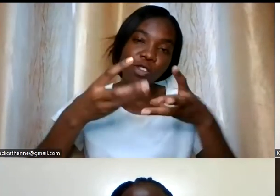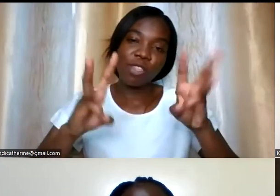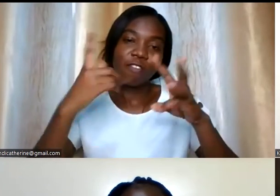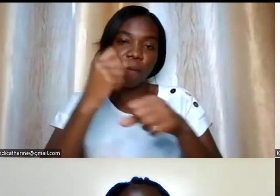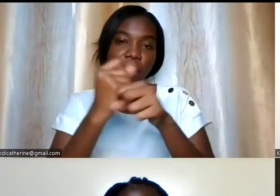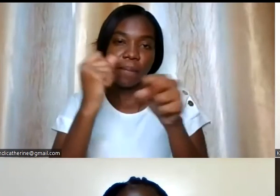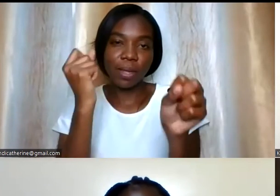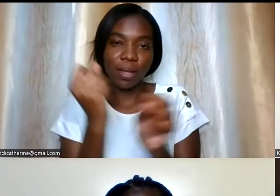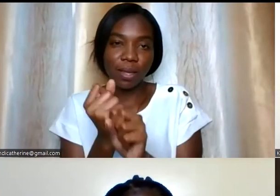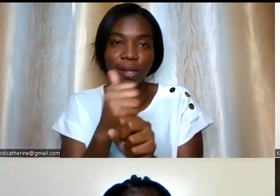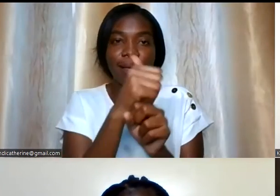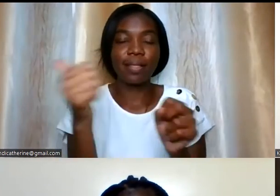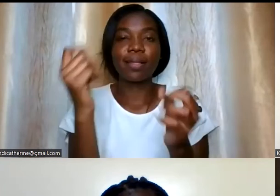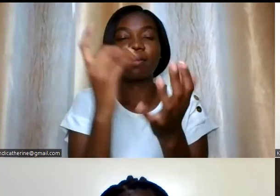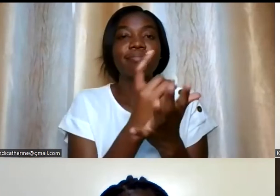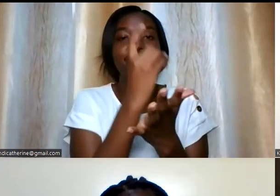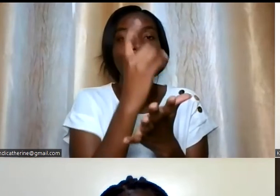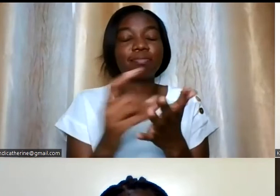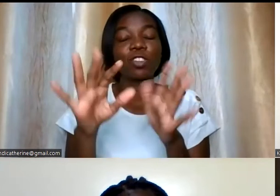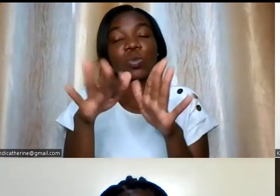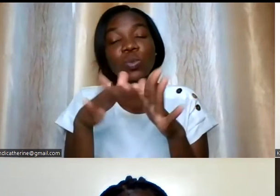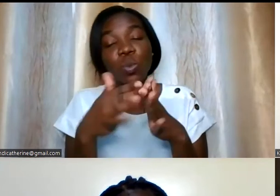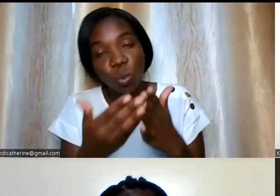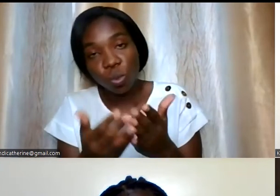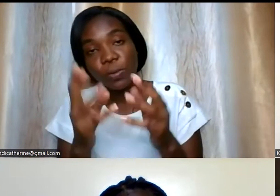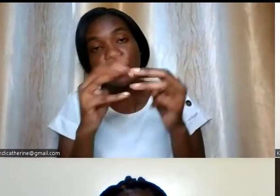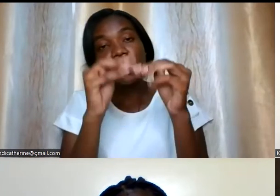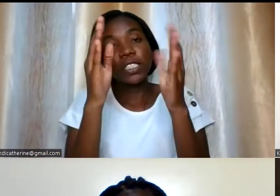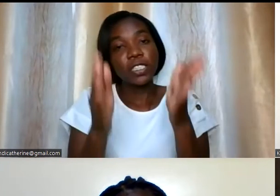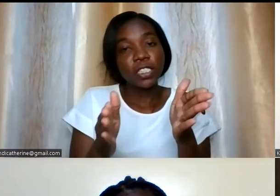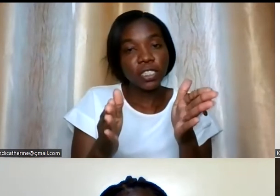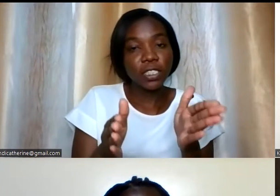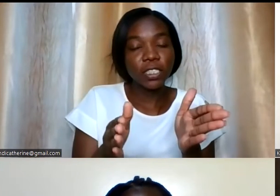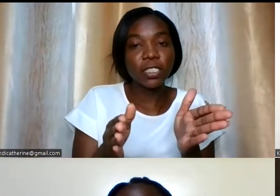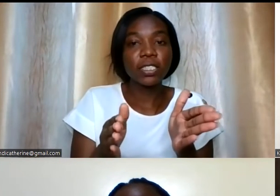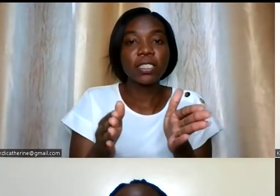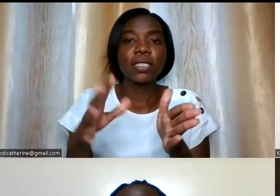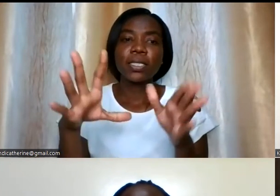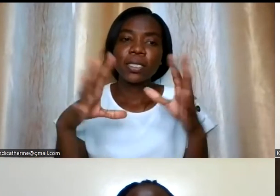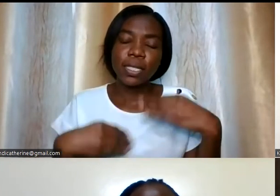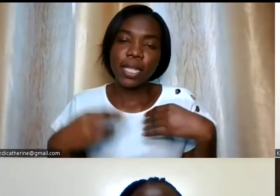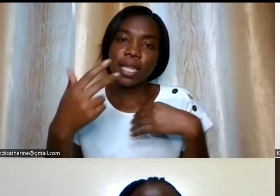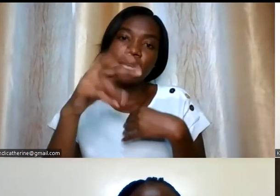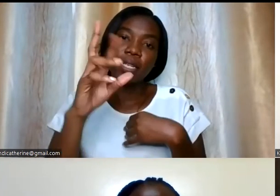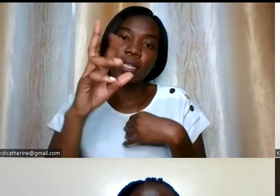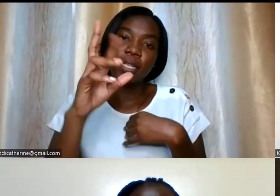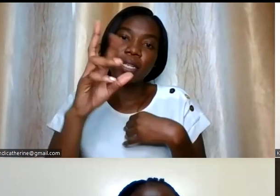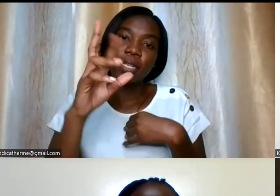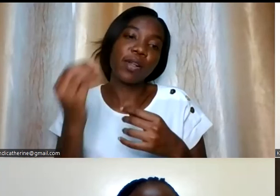other departments or even managers prioritize HR assignments?